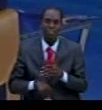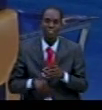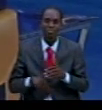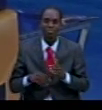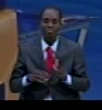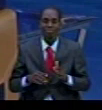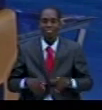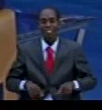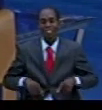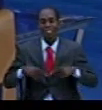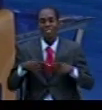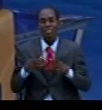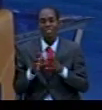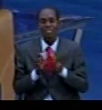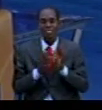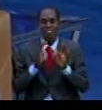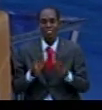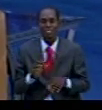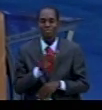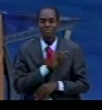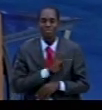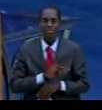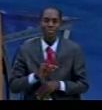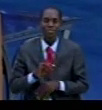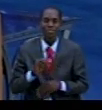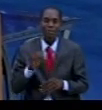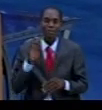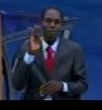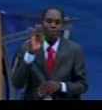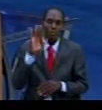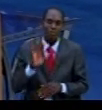Pastor Dr. W.F. Kumuyi.